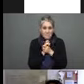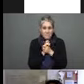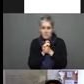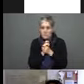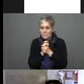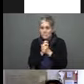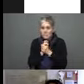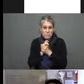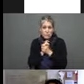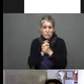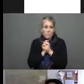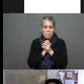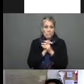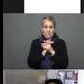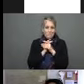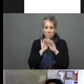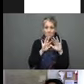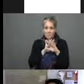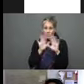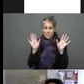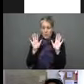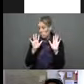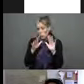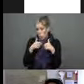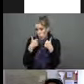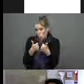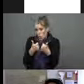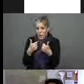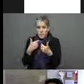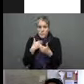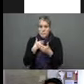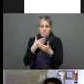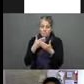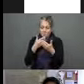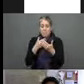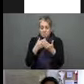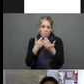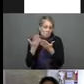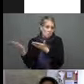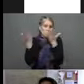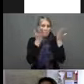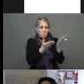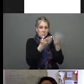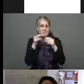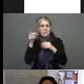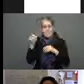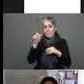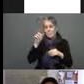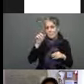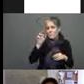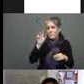Okay, so we can move to senior researchers. Professor Sandler,